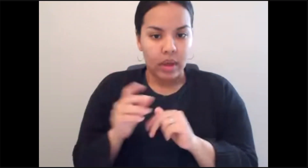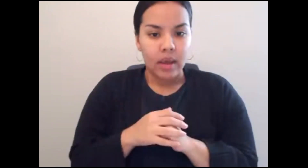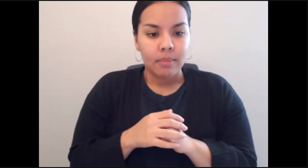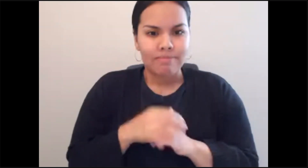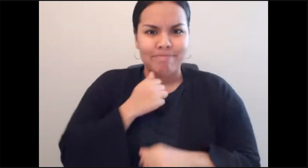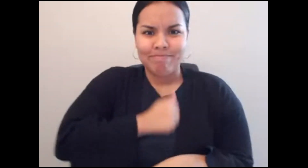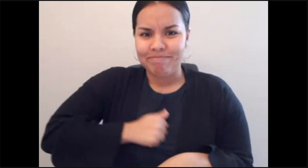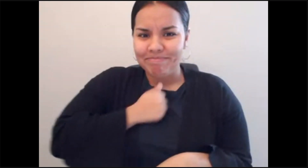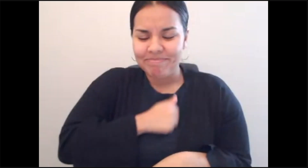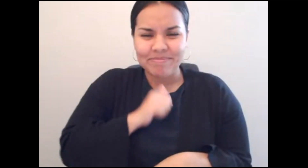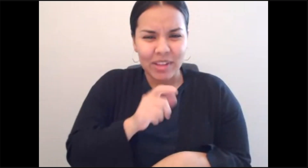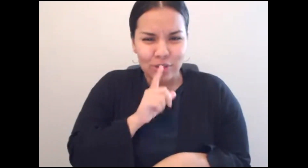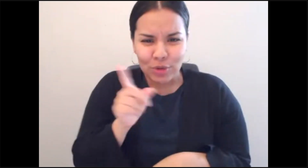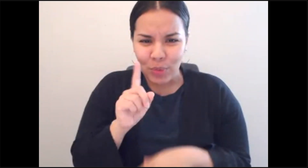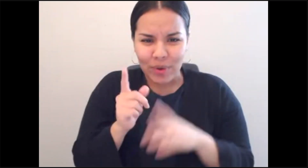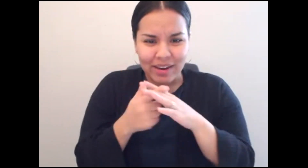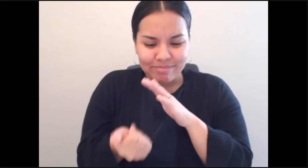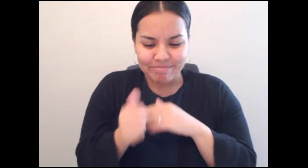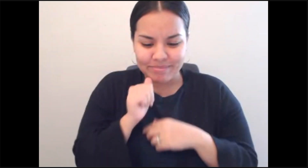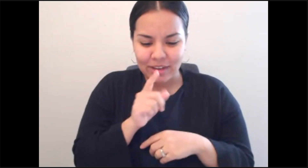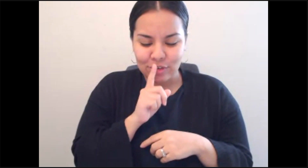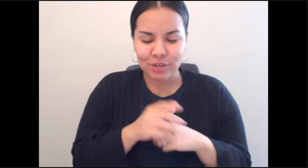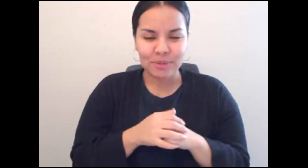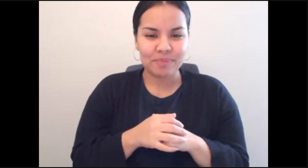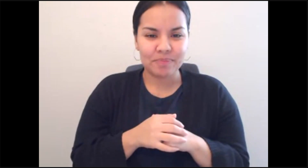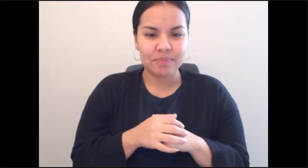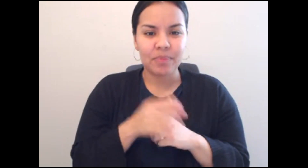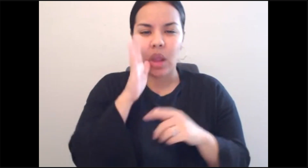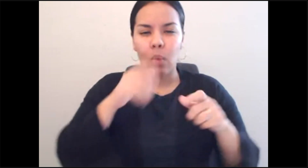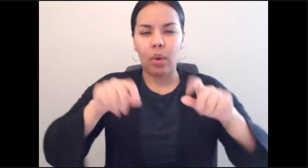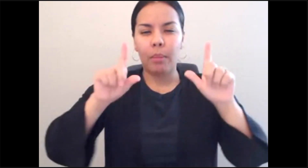Sorry, I don't know where that went. Let me pull it up one more time.